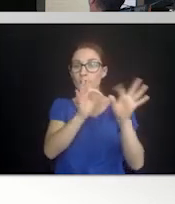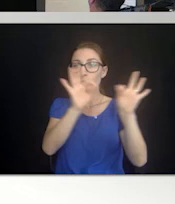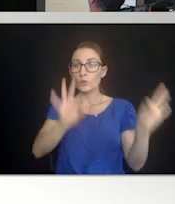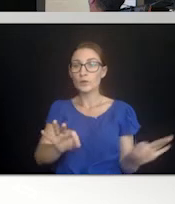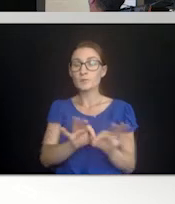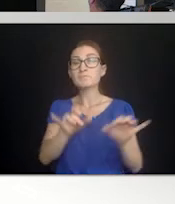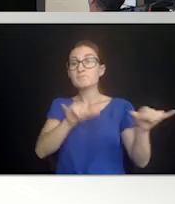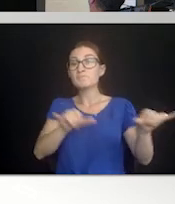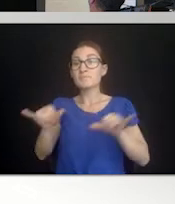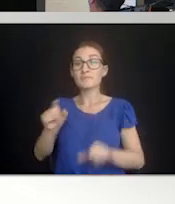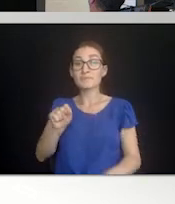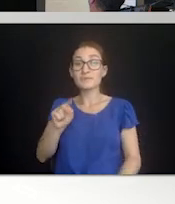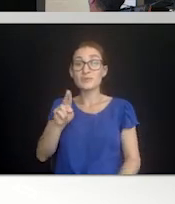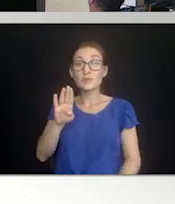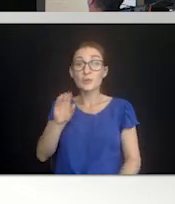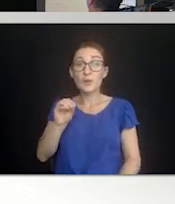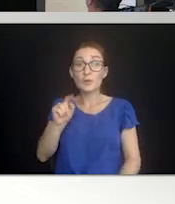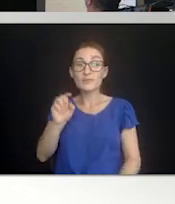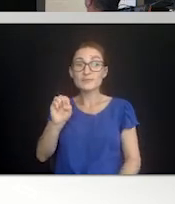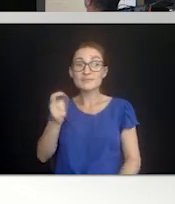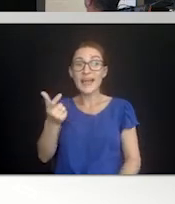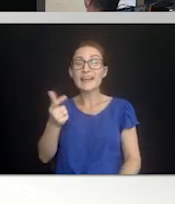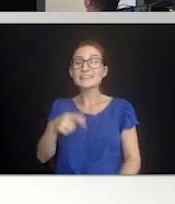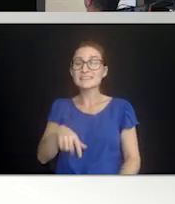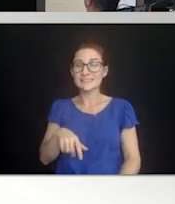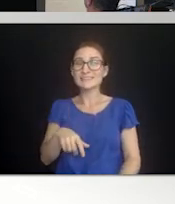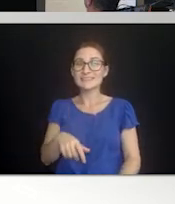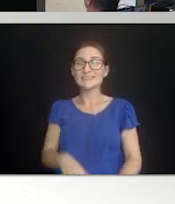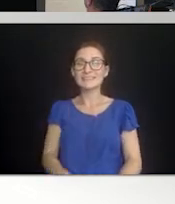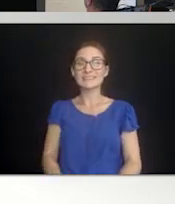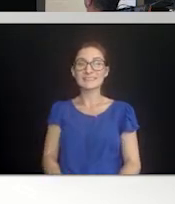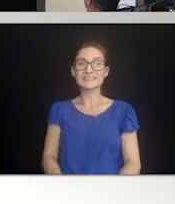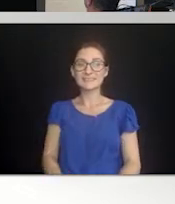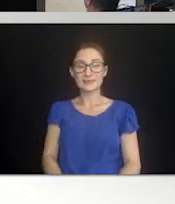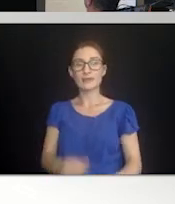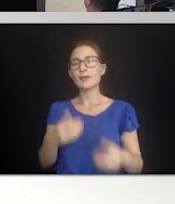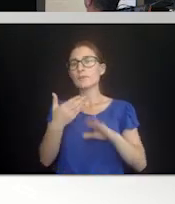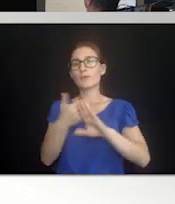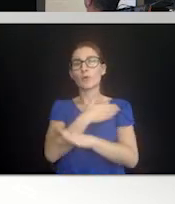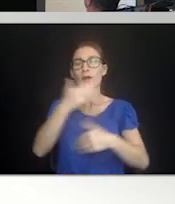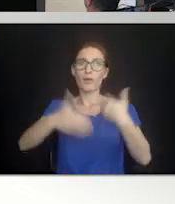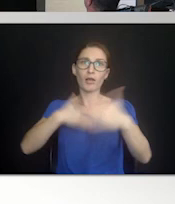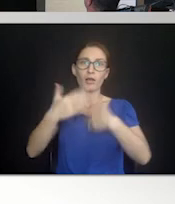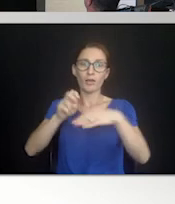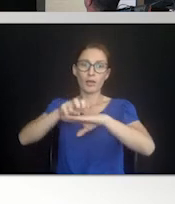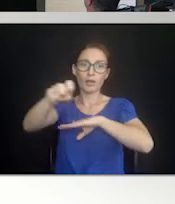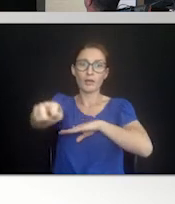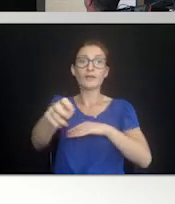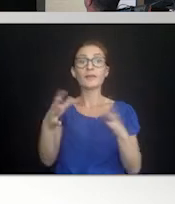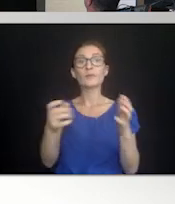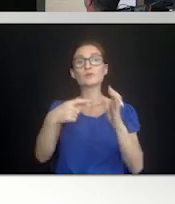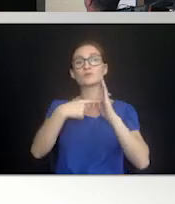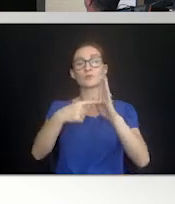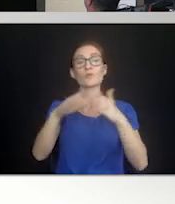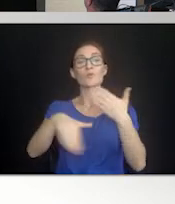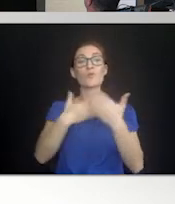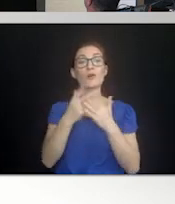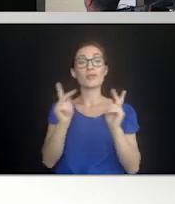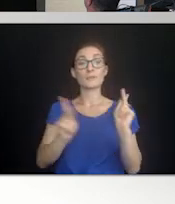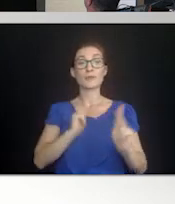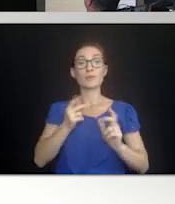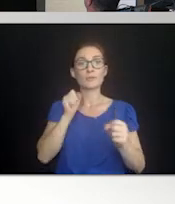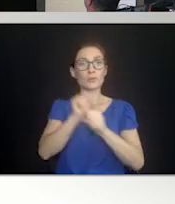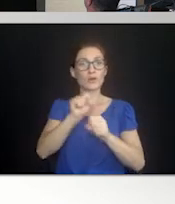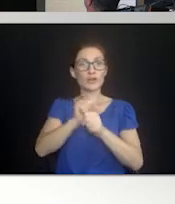a TurboTax for resources. All right, but before I get way too ahead of myself, let me show you all the people behind the curtain, making sure that